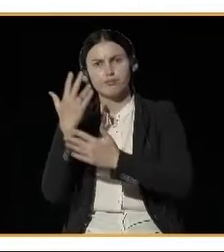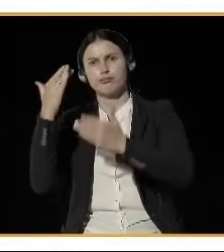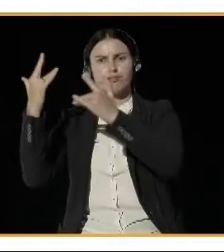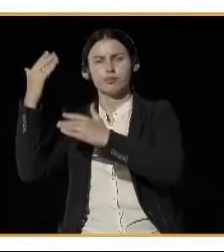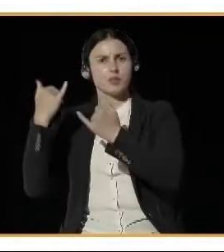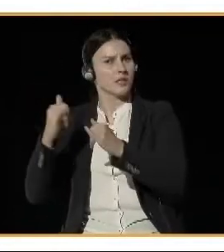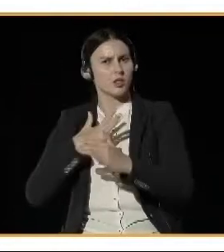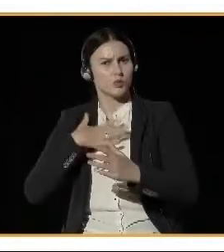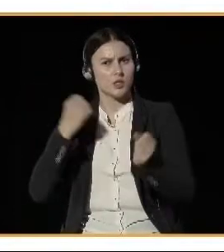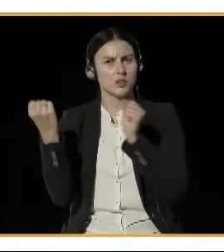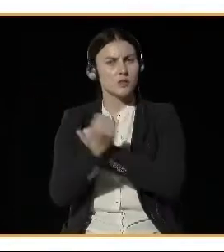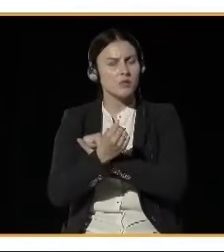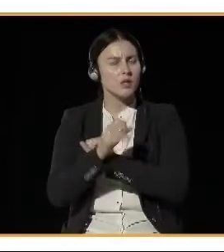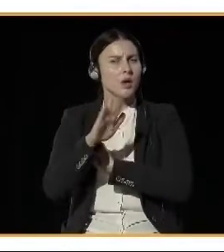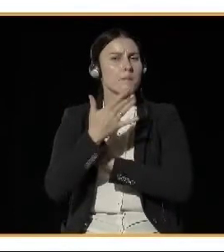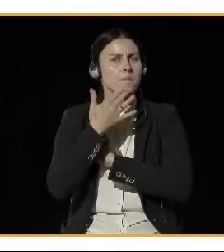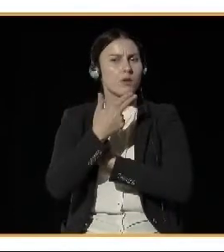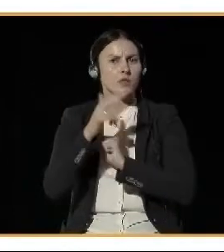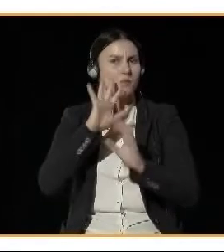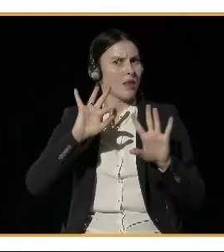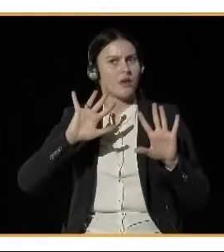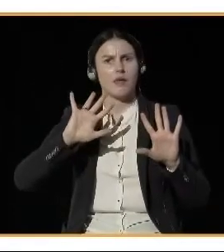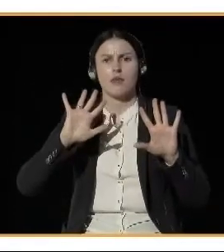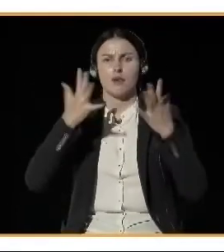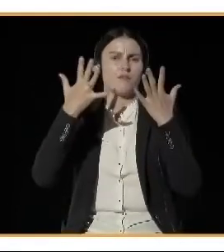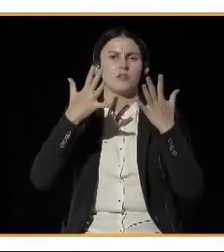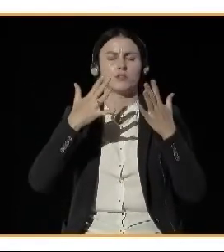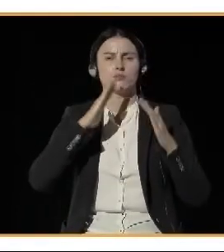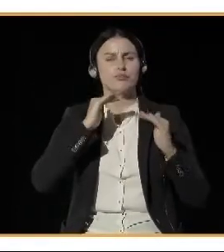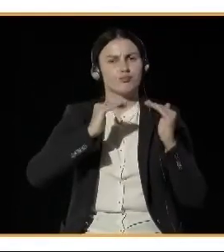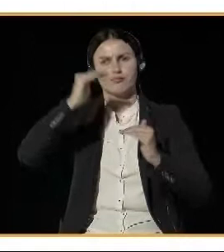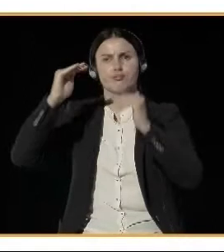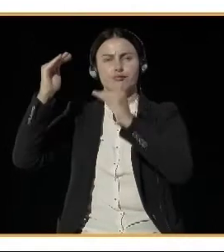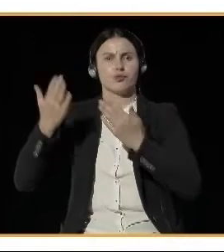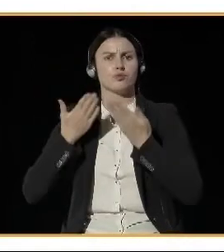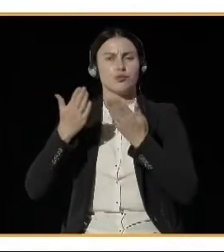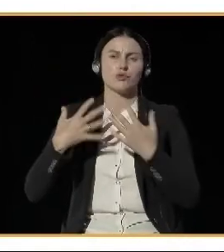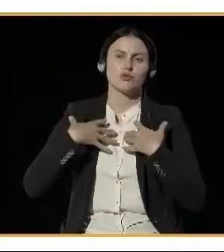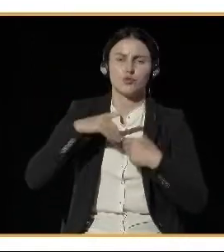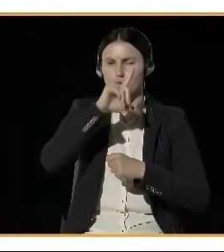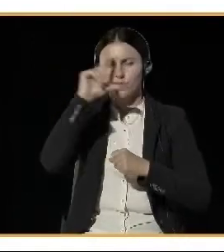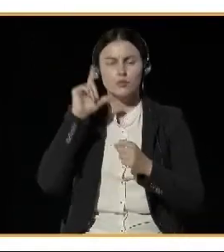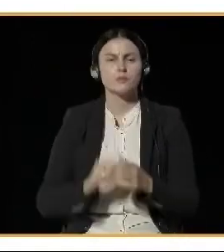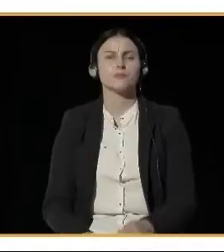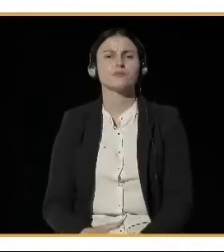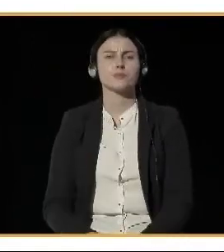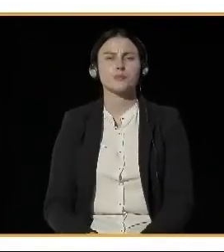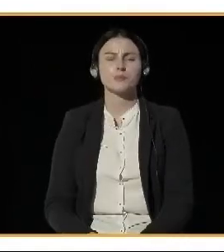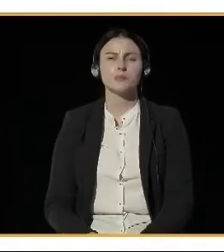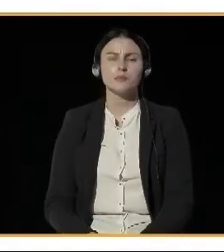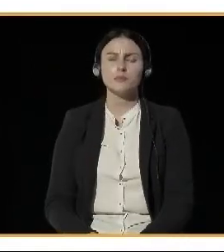about demographic revolution. What does it mean? I prepared a short animation to show